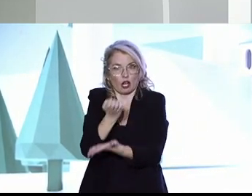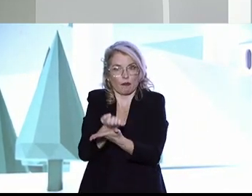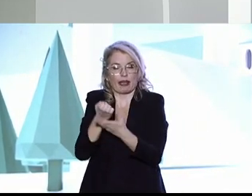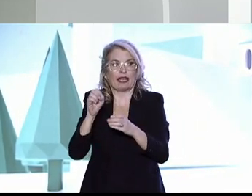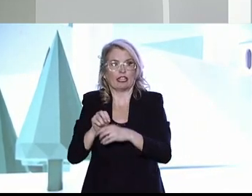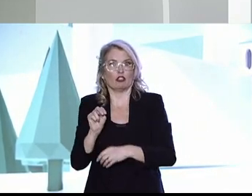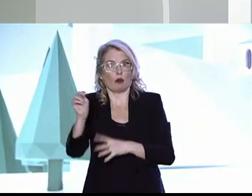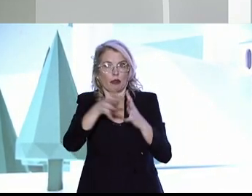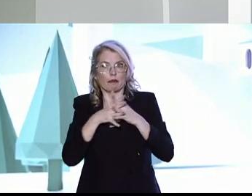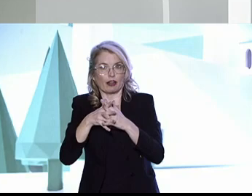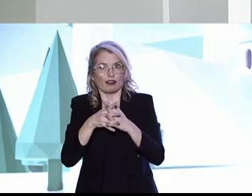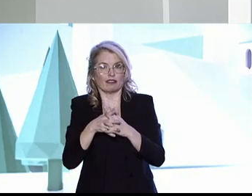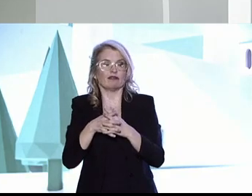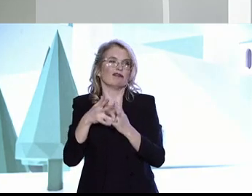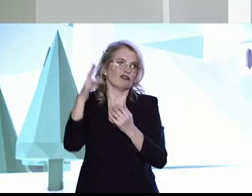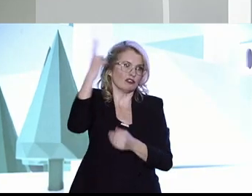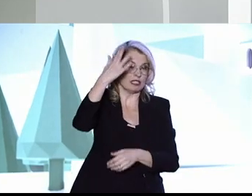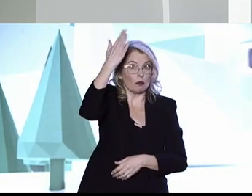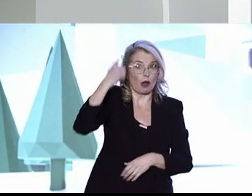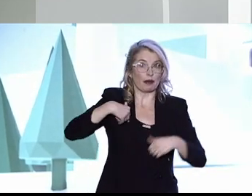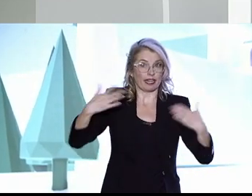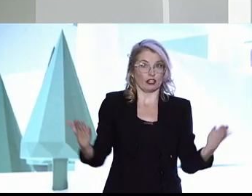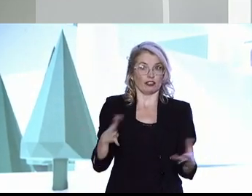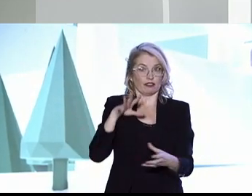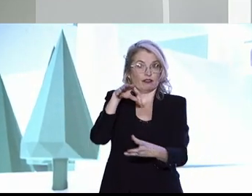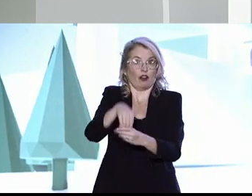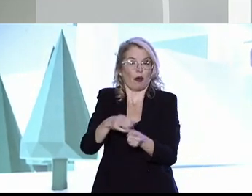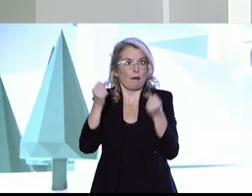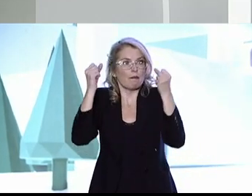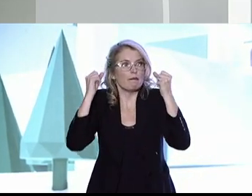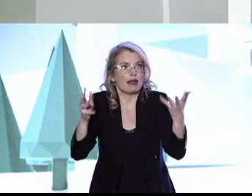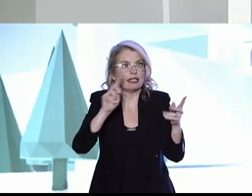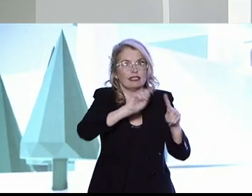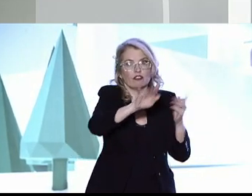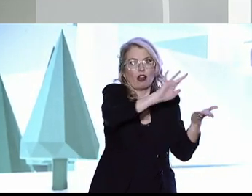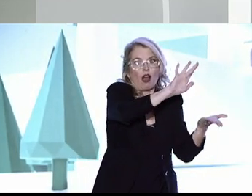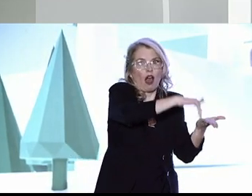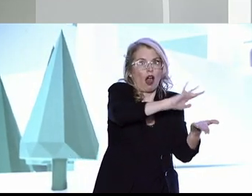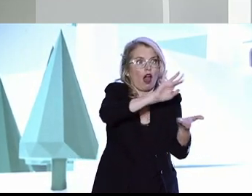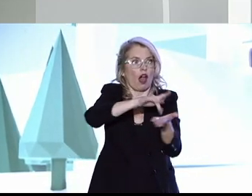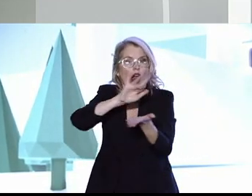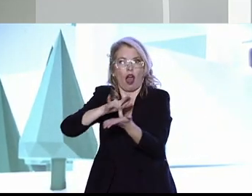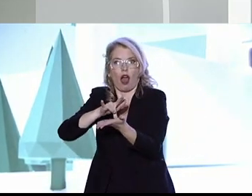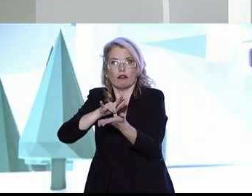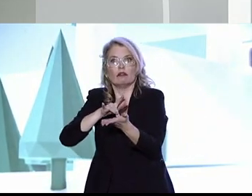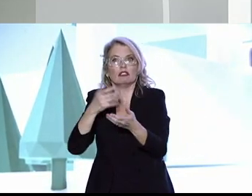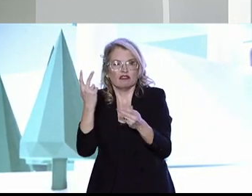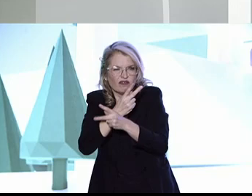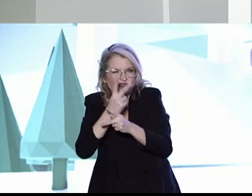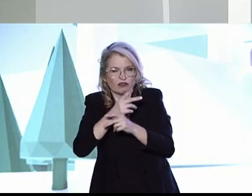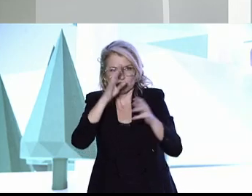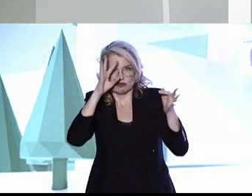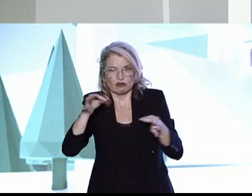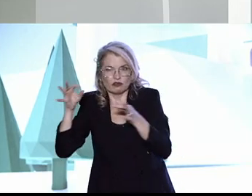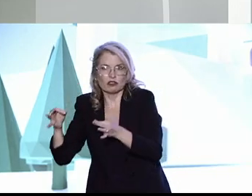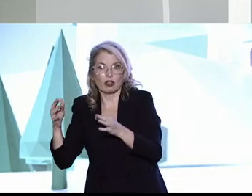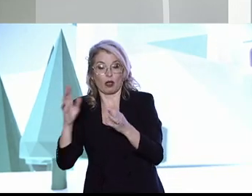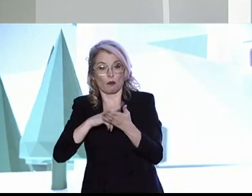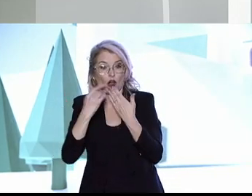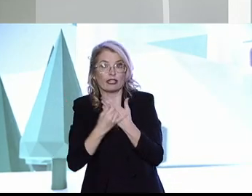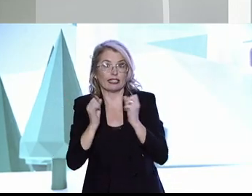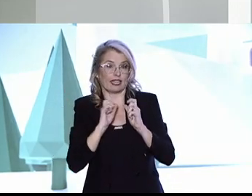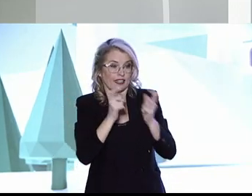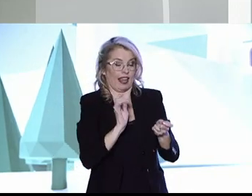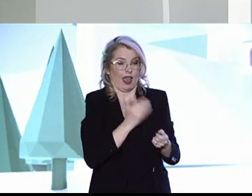North America, which is why we're currently engaged with multiple hubs to identify projects where we can contribute